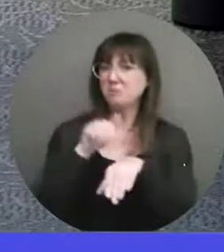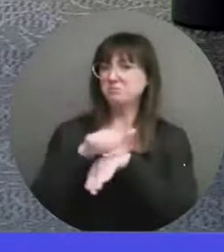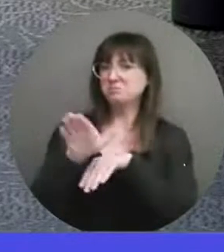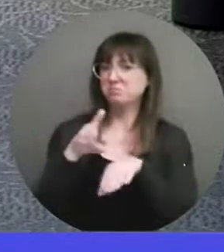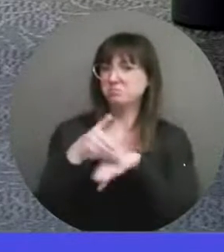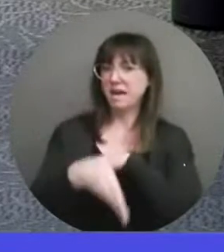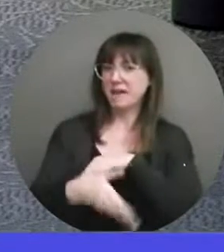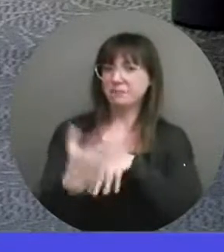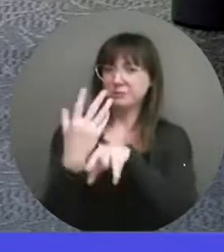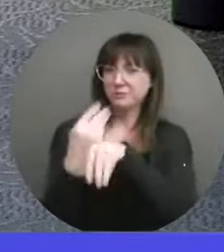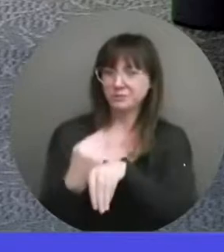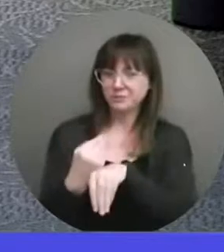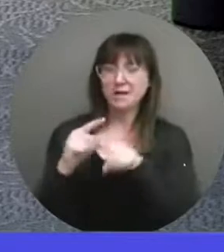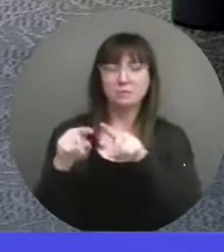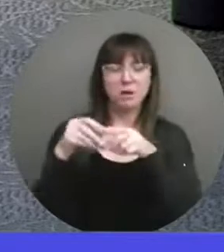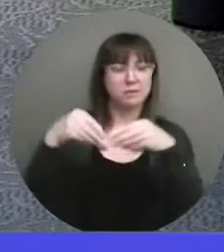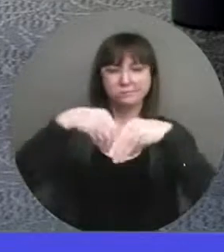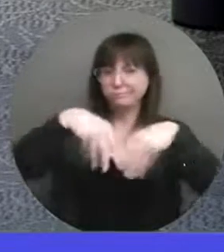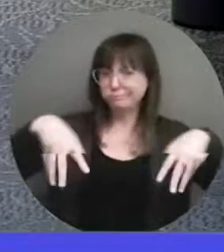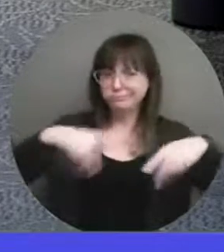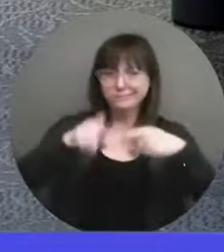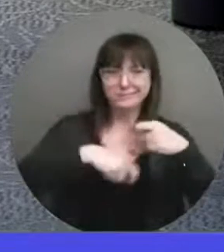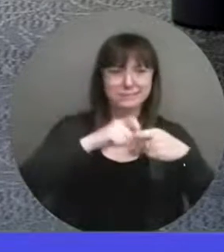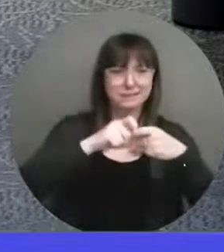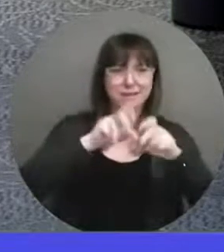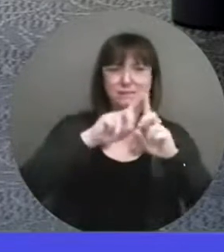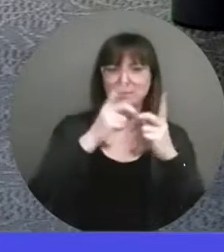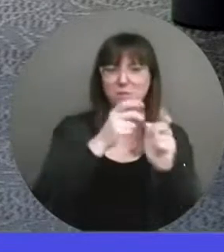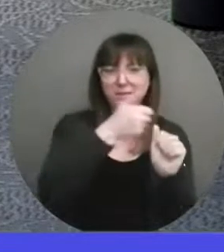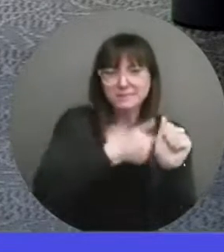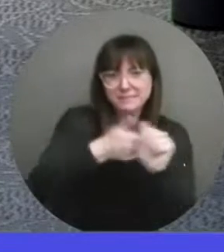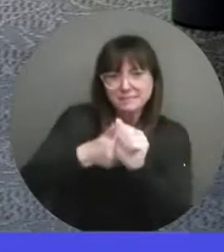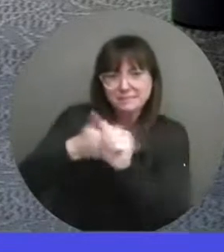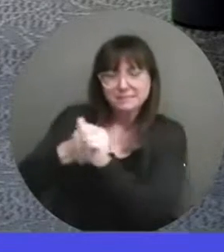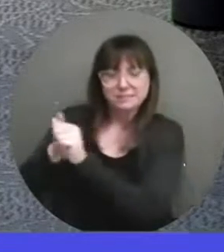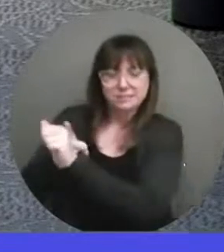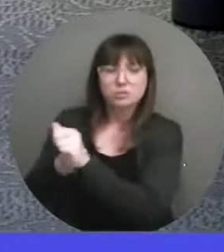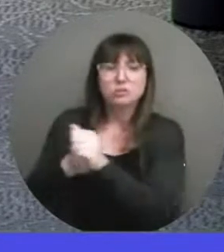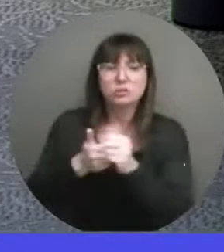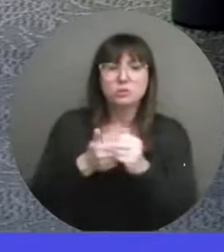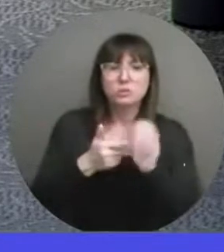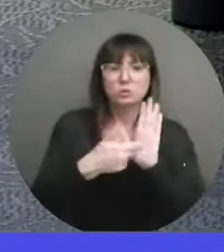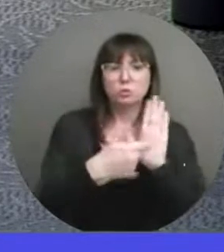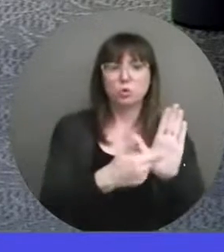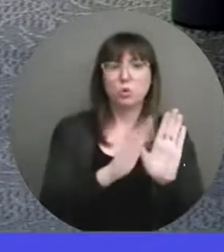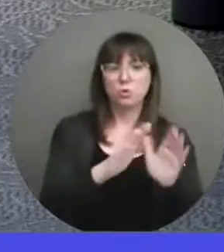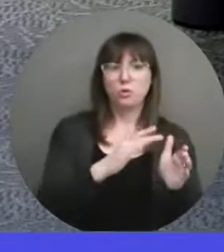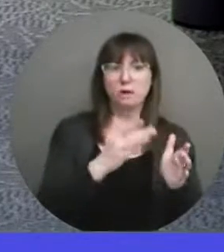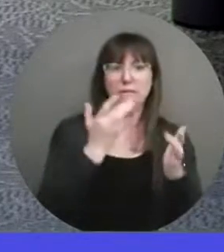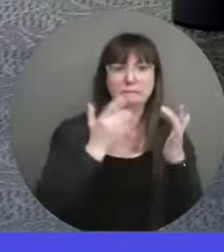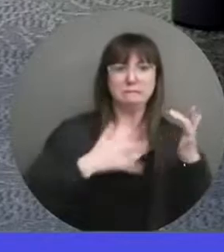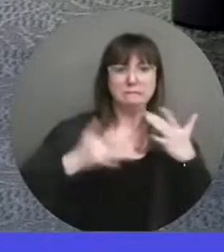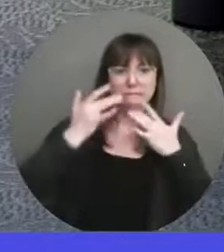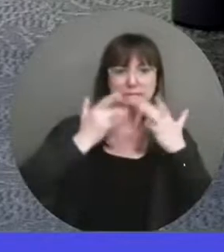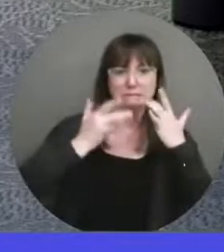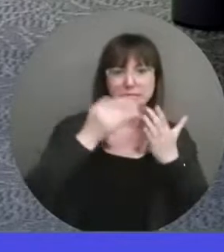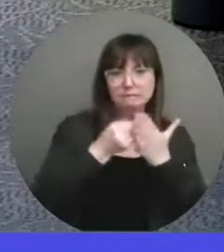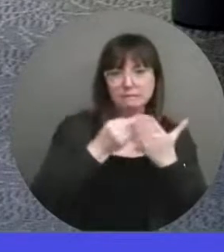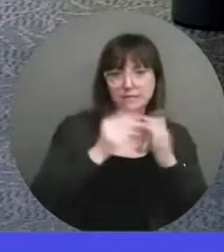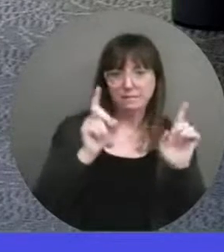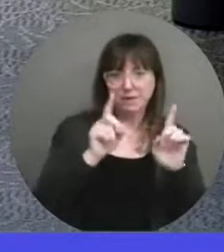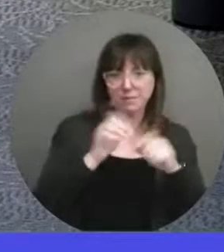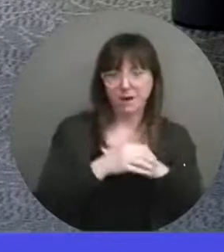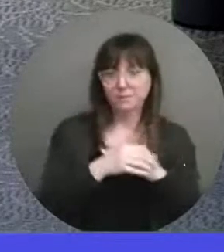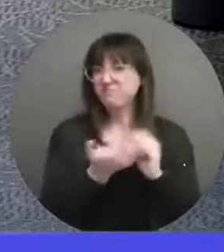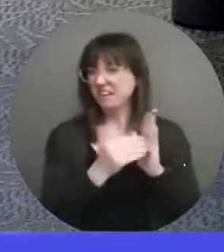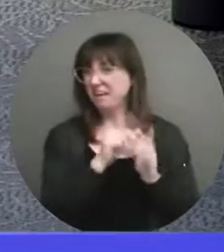complete breakdown for each of the departments that shows the pressures. And just to the mayor's point, in